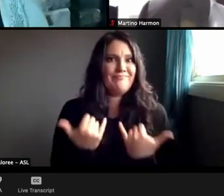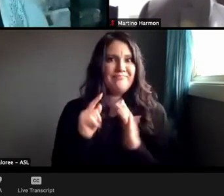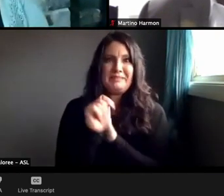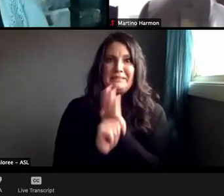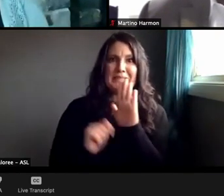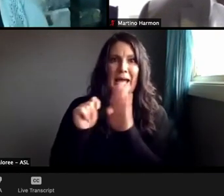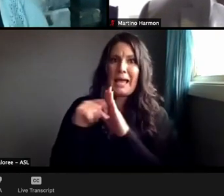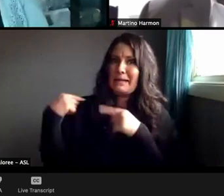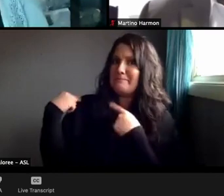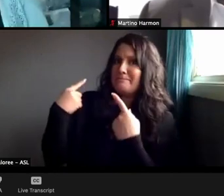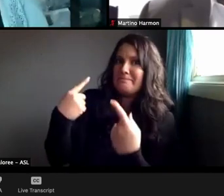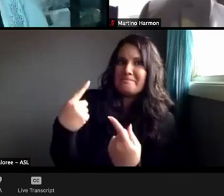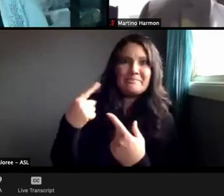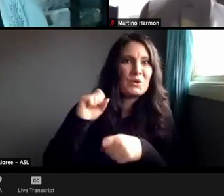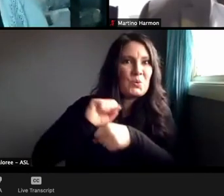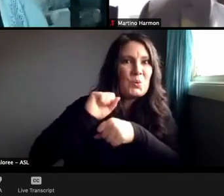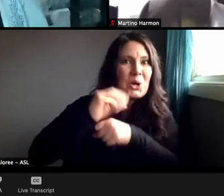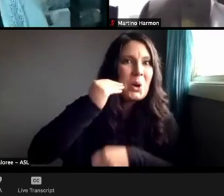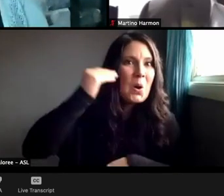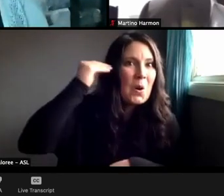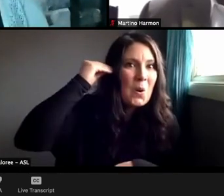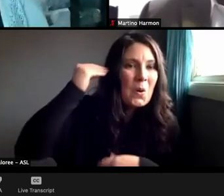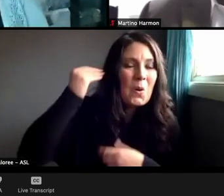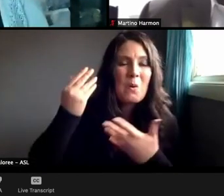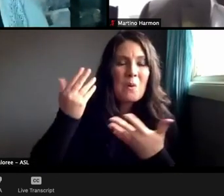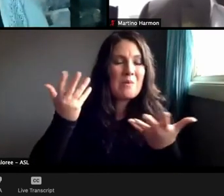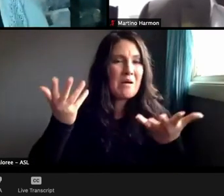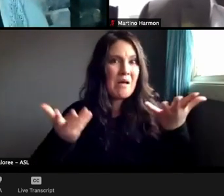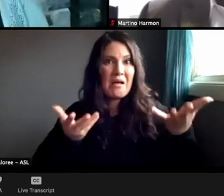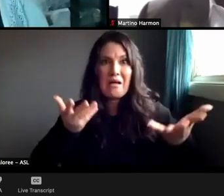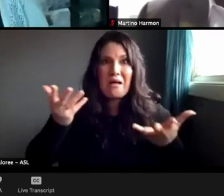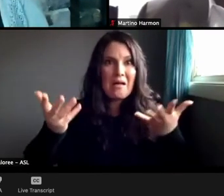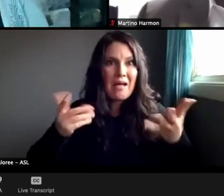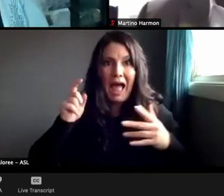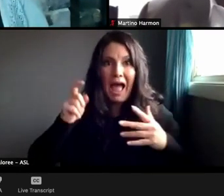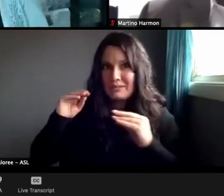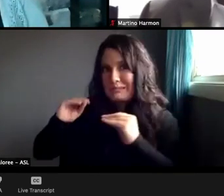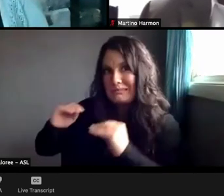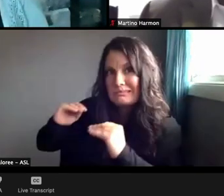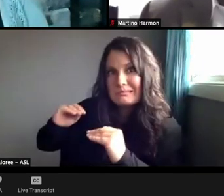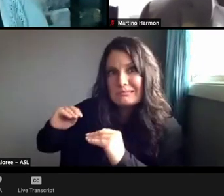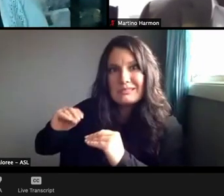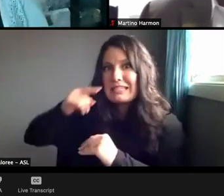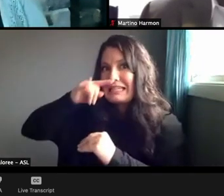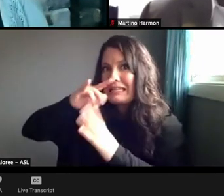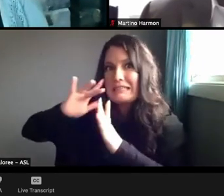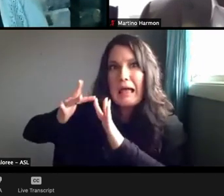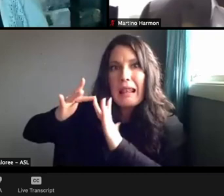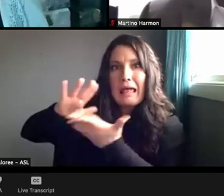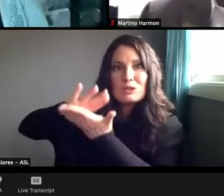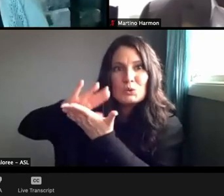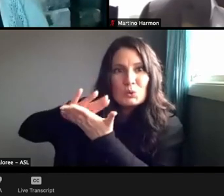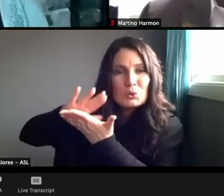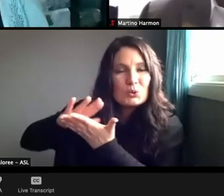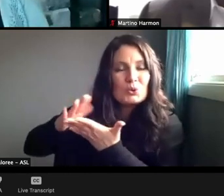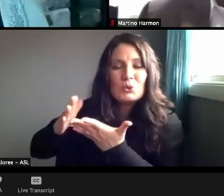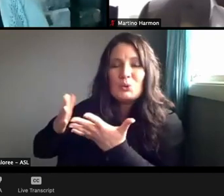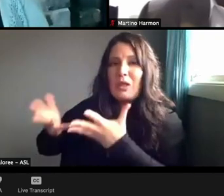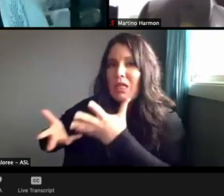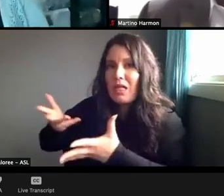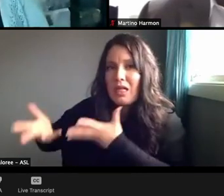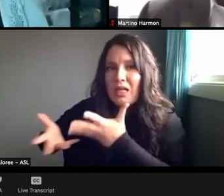remote fashion, trying to balance tutoring your children with online schoolwork, a desire to feel